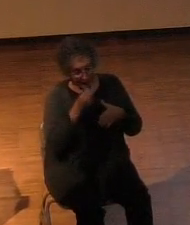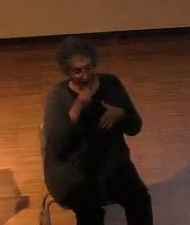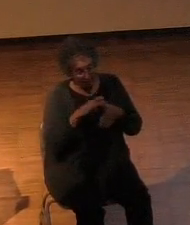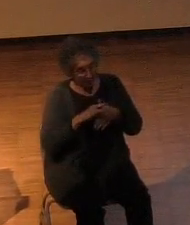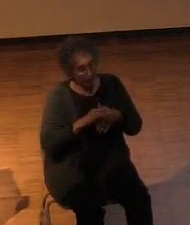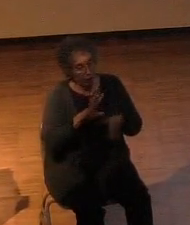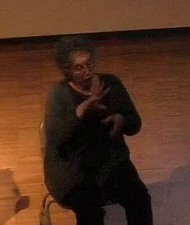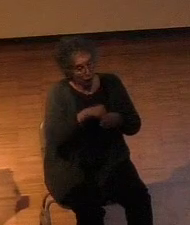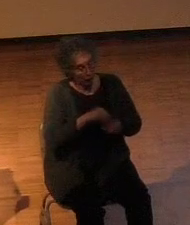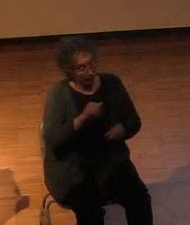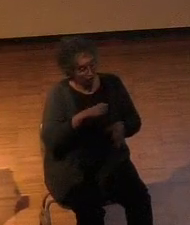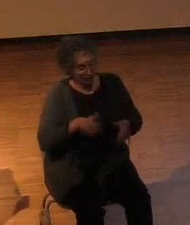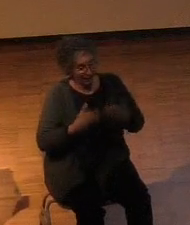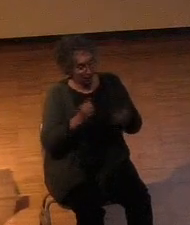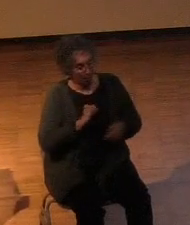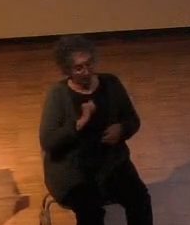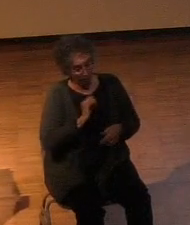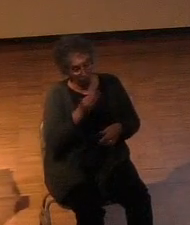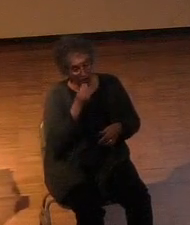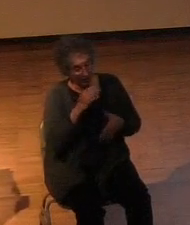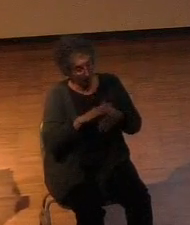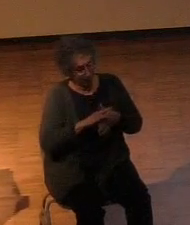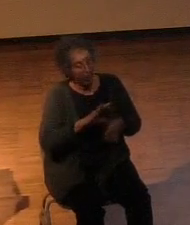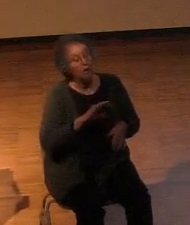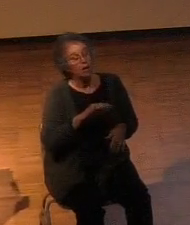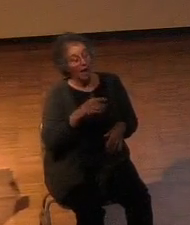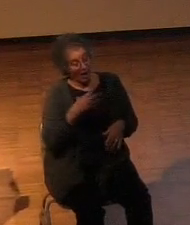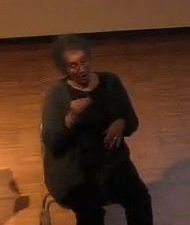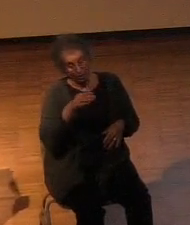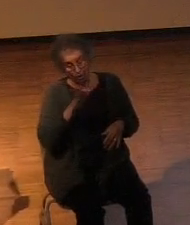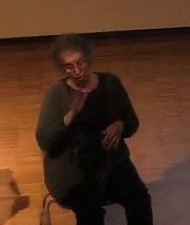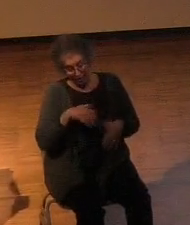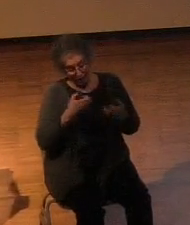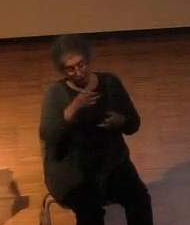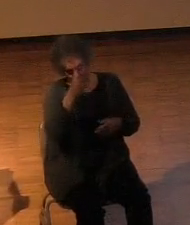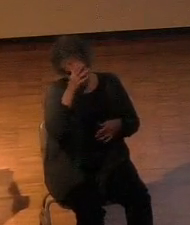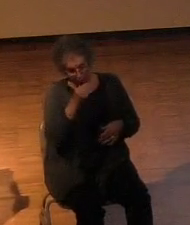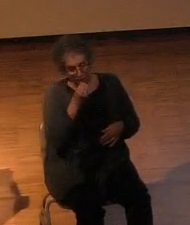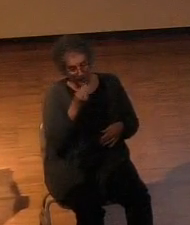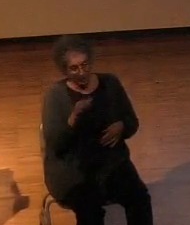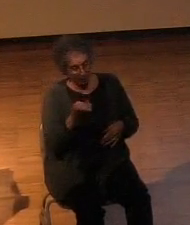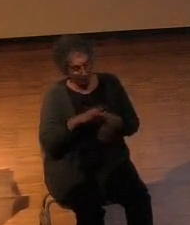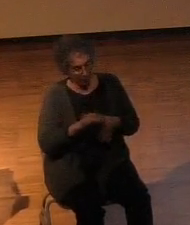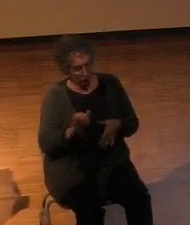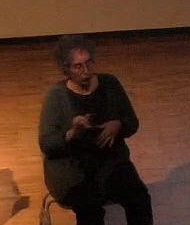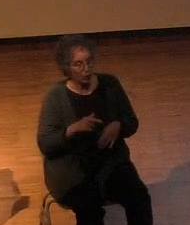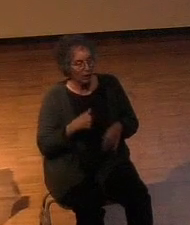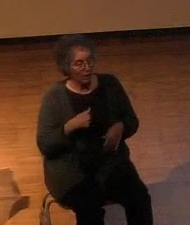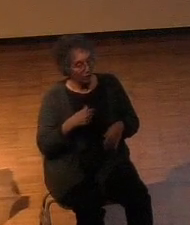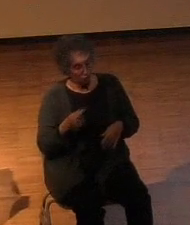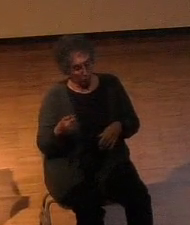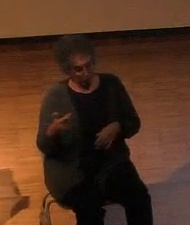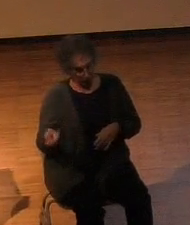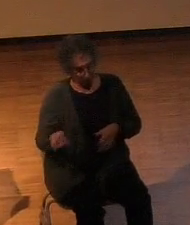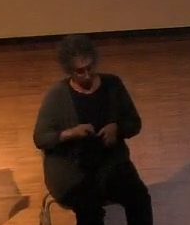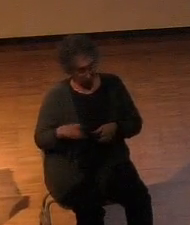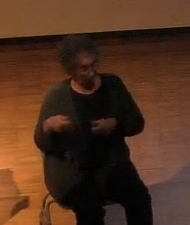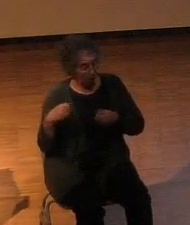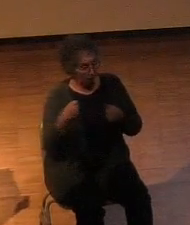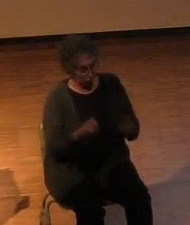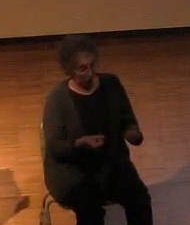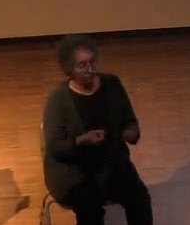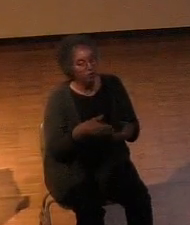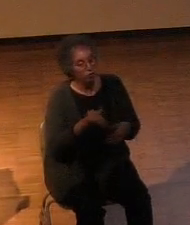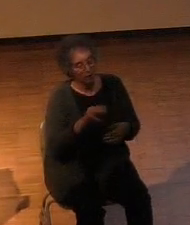dad. So anyway, we were on our way to Amy's, and she was very excited about that. We were just coming from